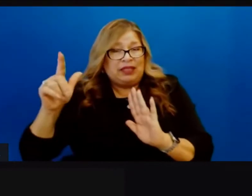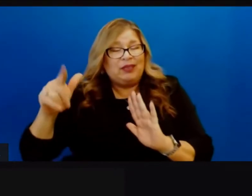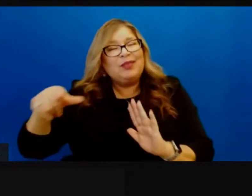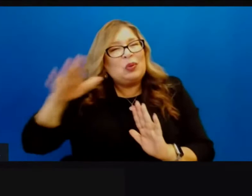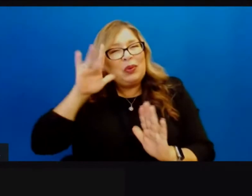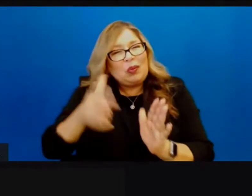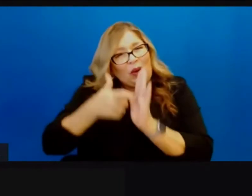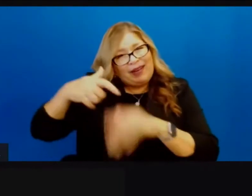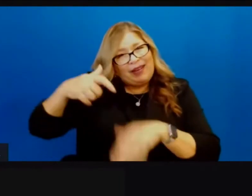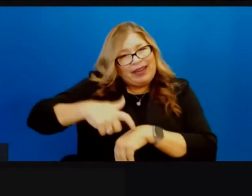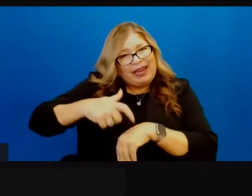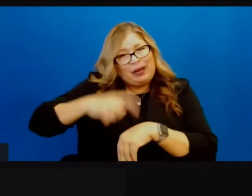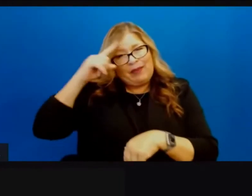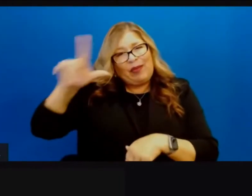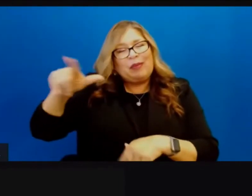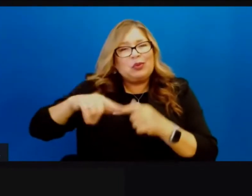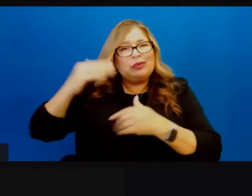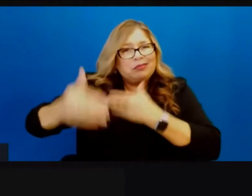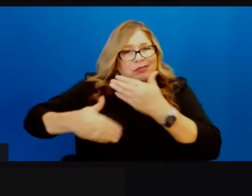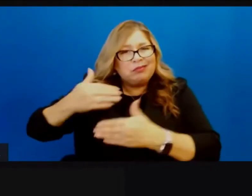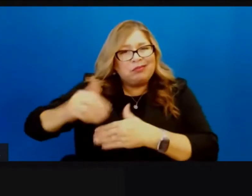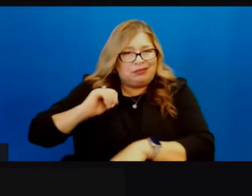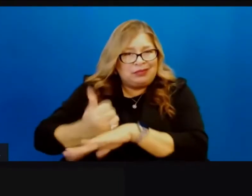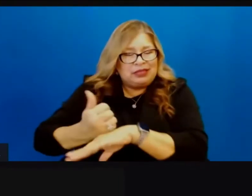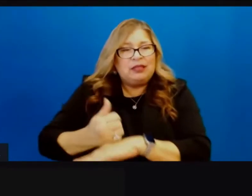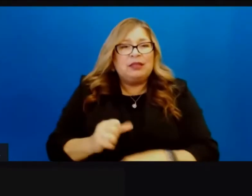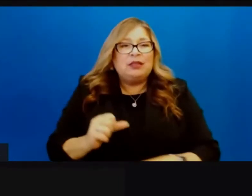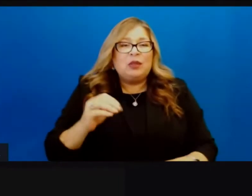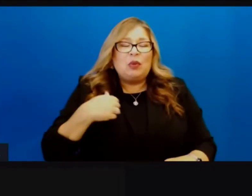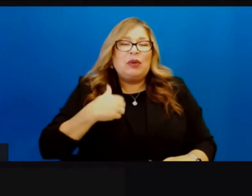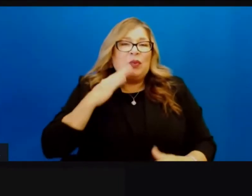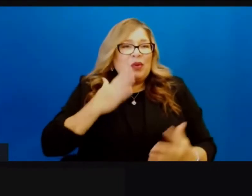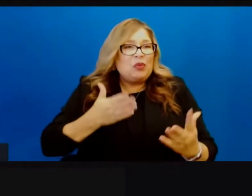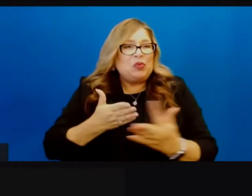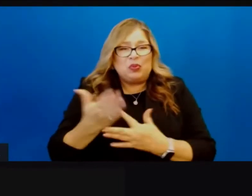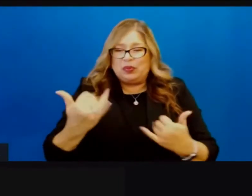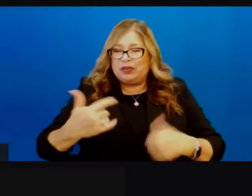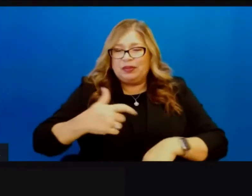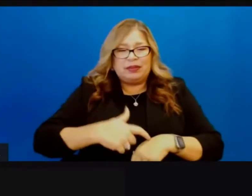that we will sort of get through this period and